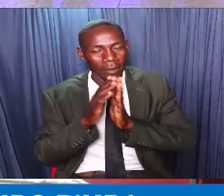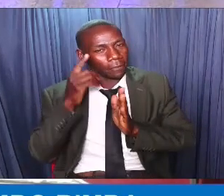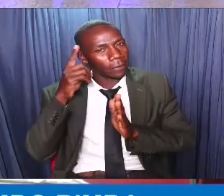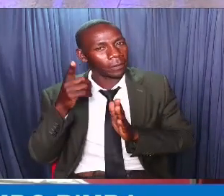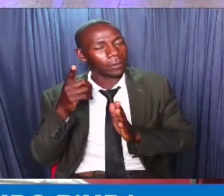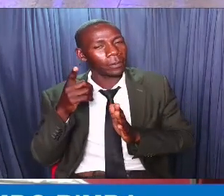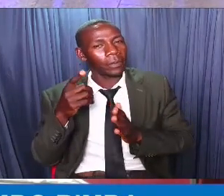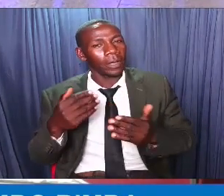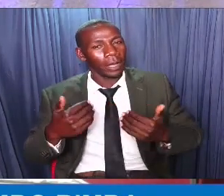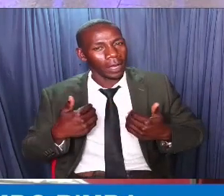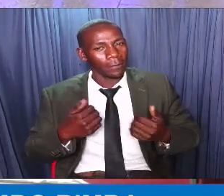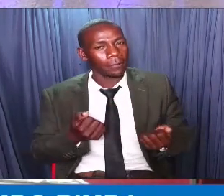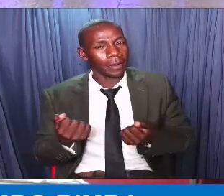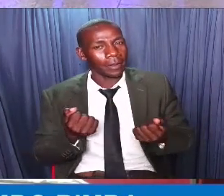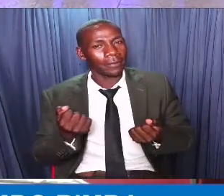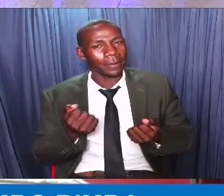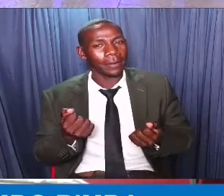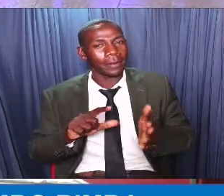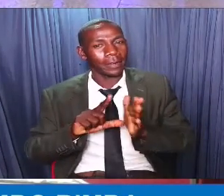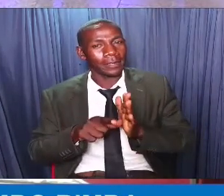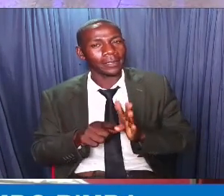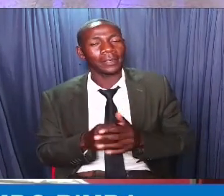go upate gari. That you have a vehicle later.